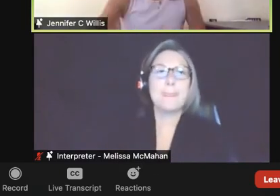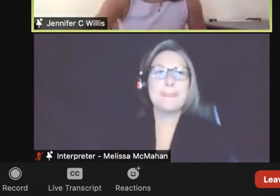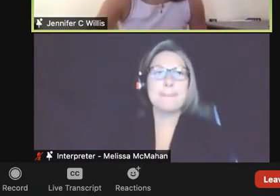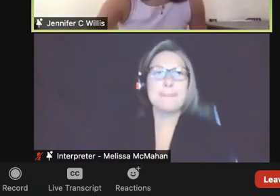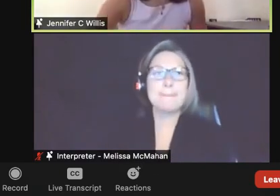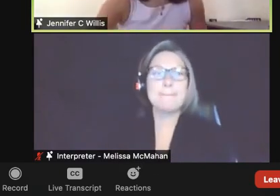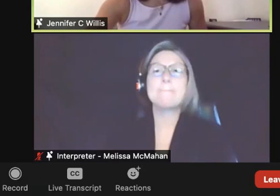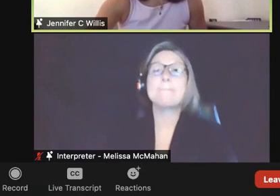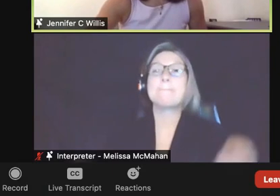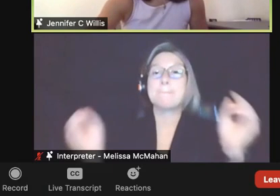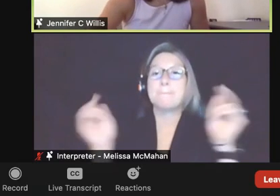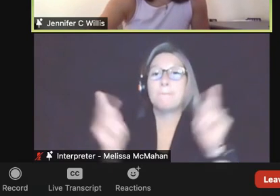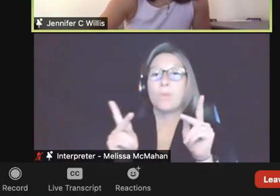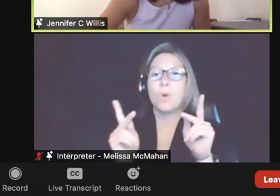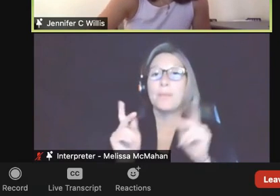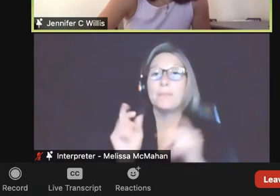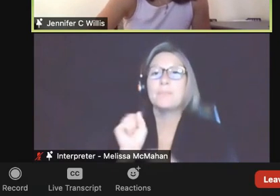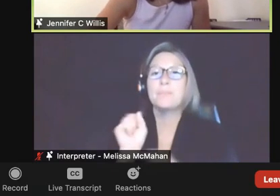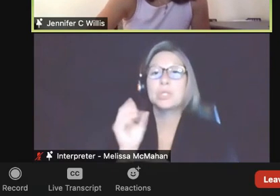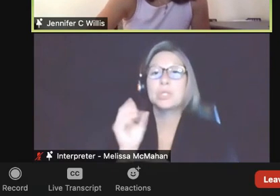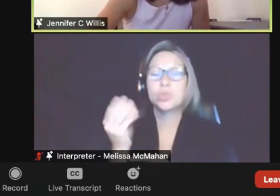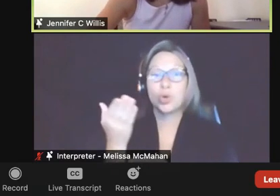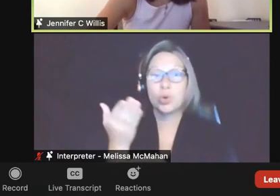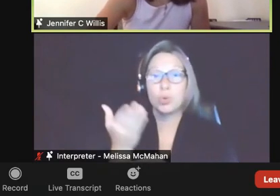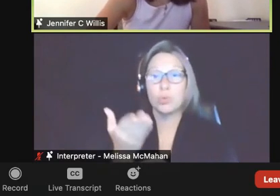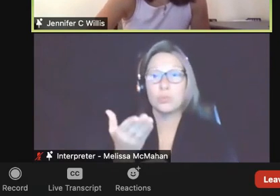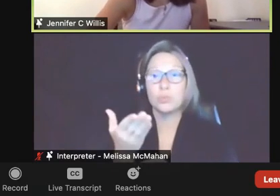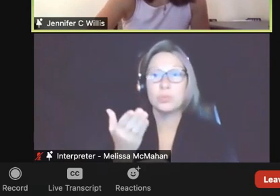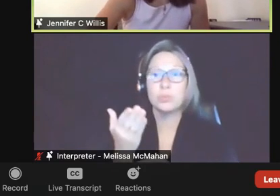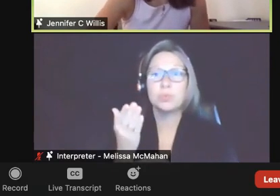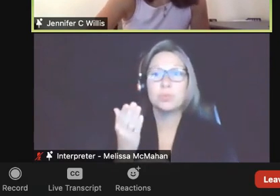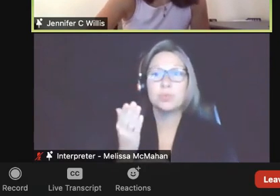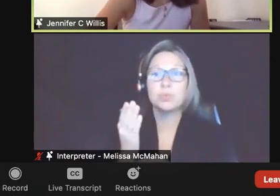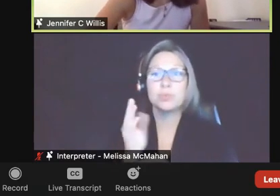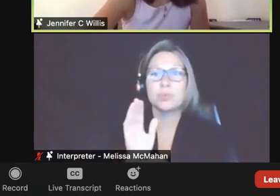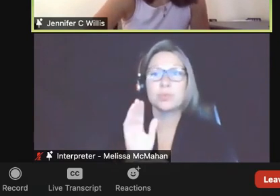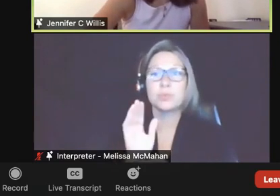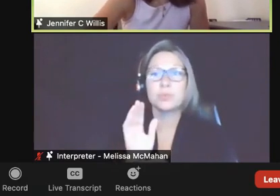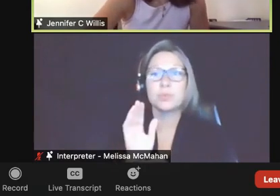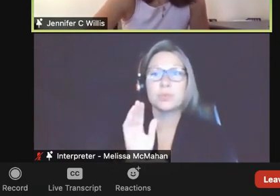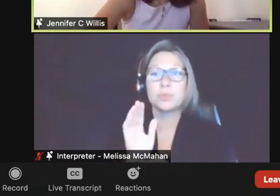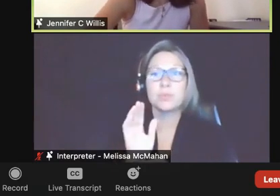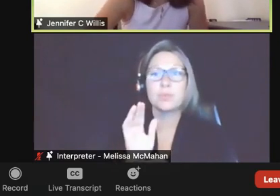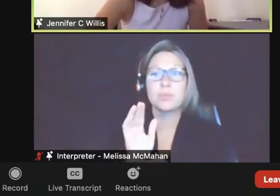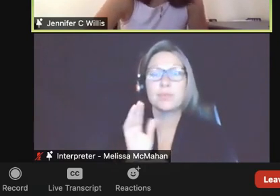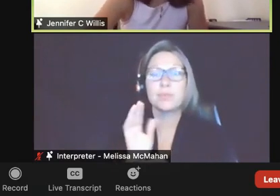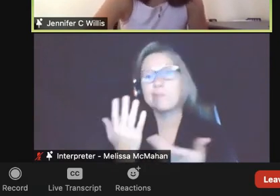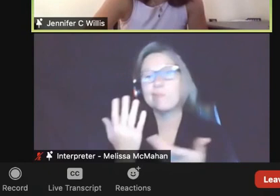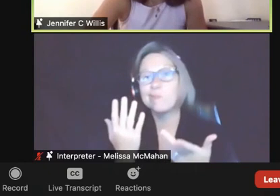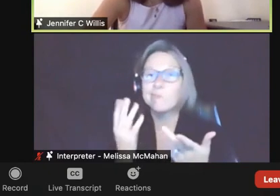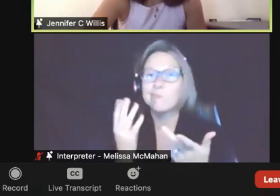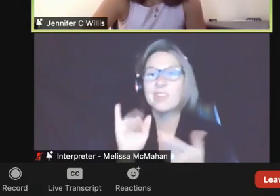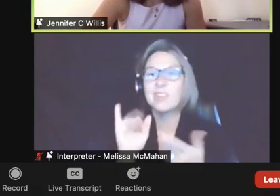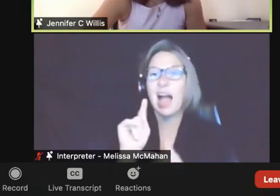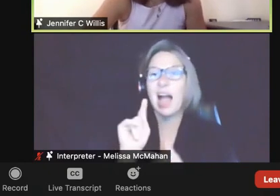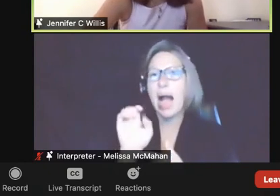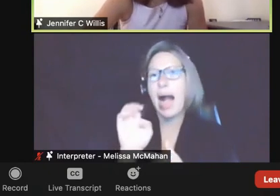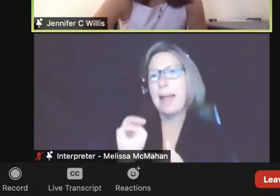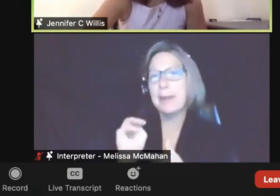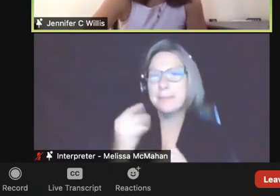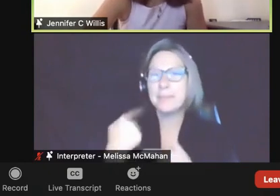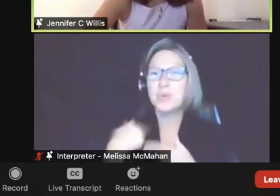All right, so here is the I don't say tool, but item that we have